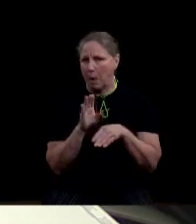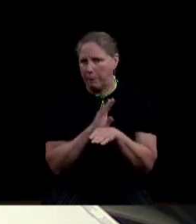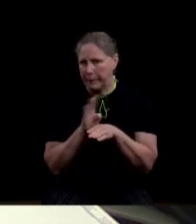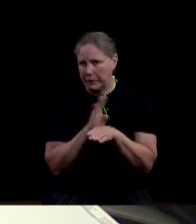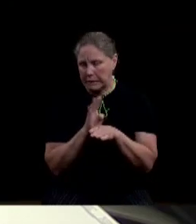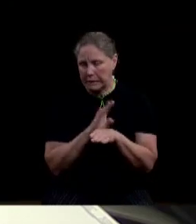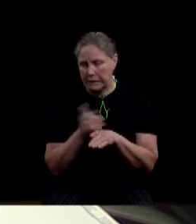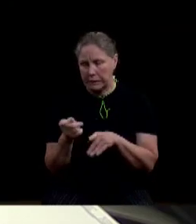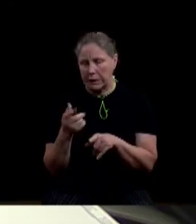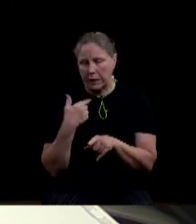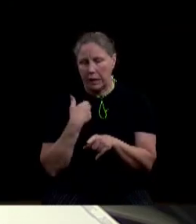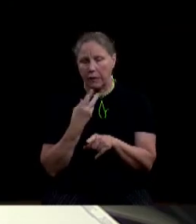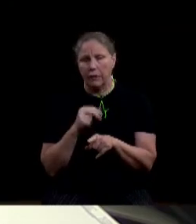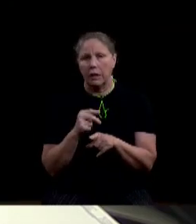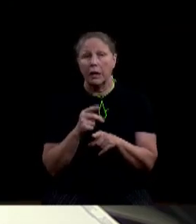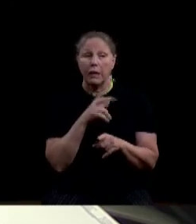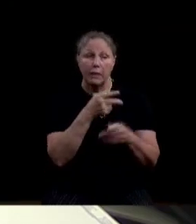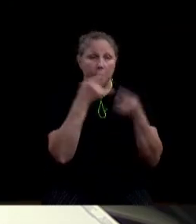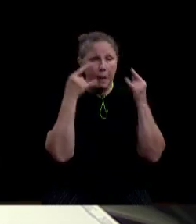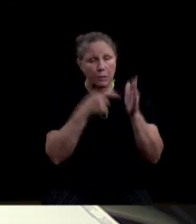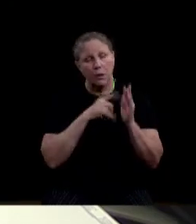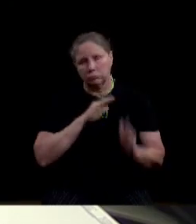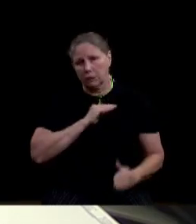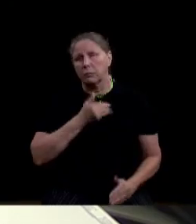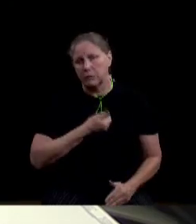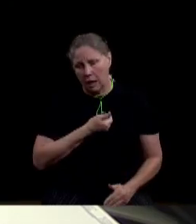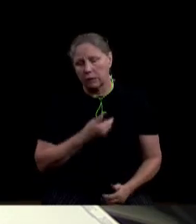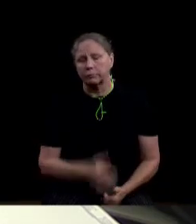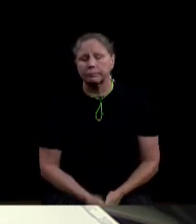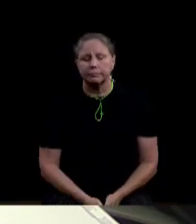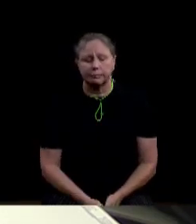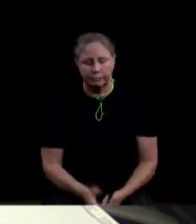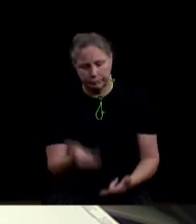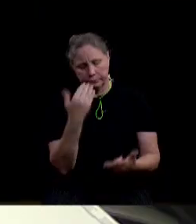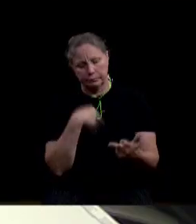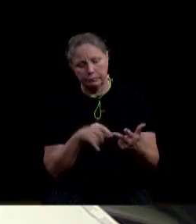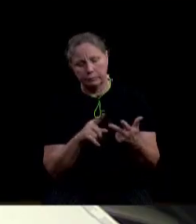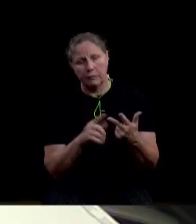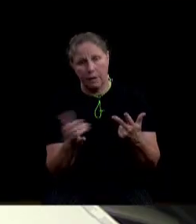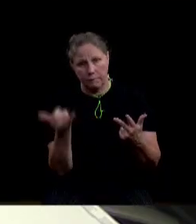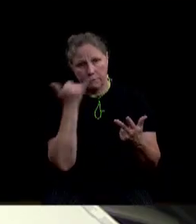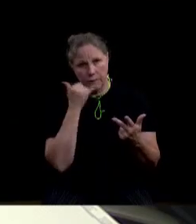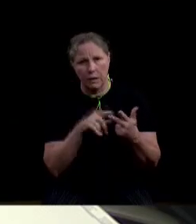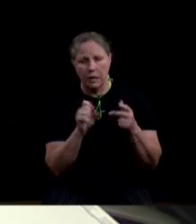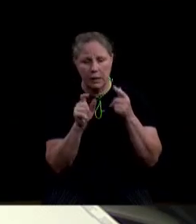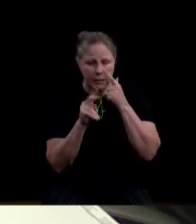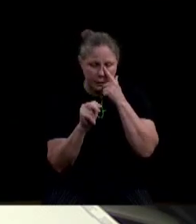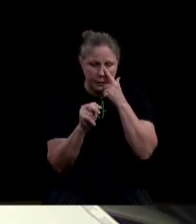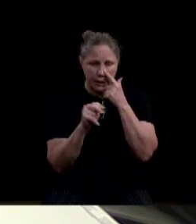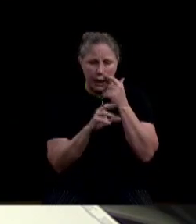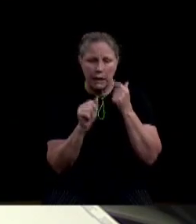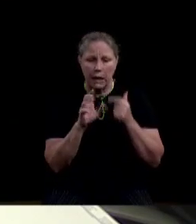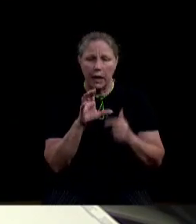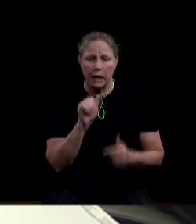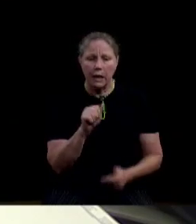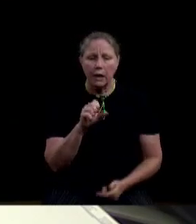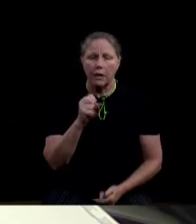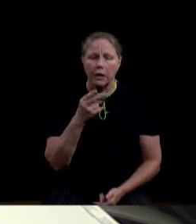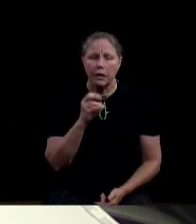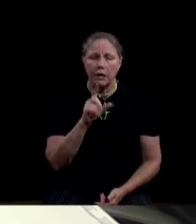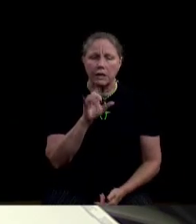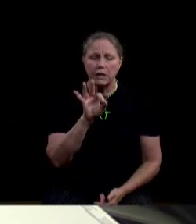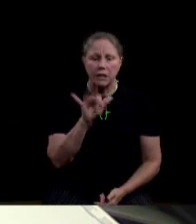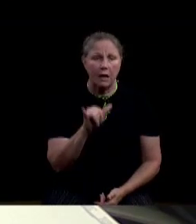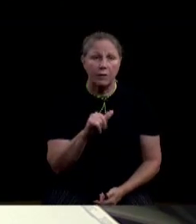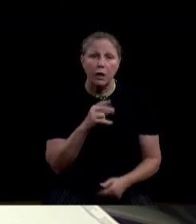order. The next phone call, Stan and Paris Shelby. They do not support the use of masks and are very upset with